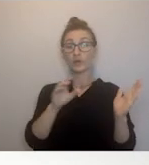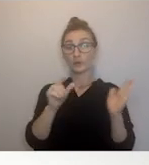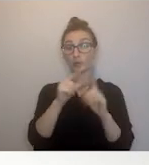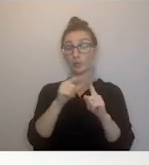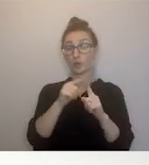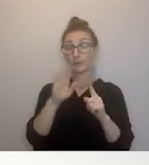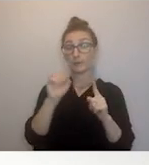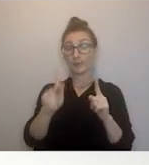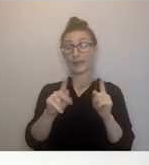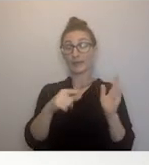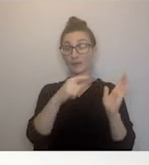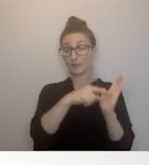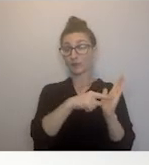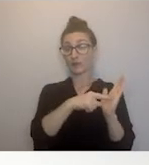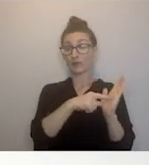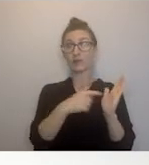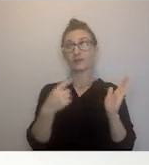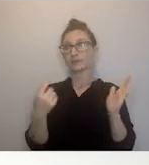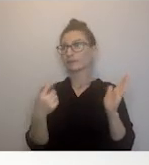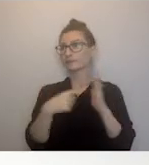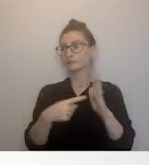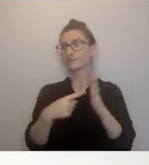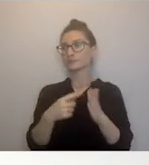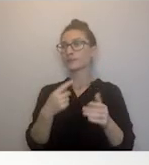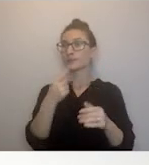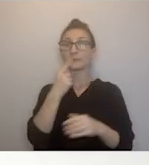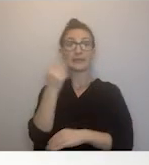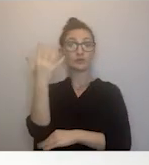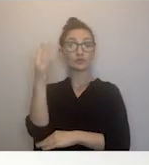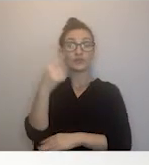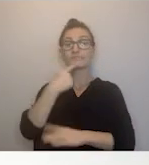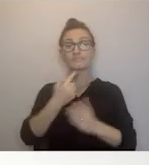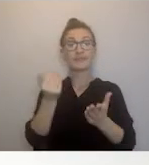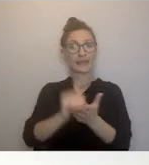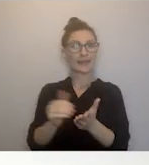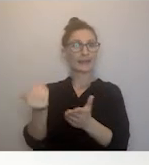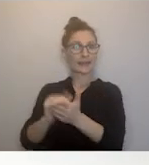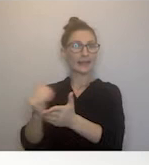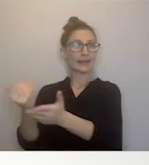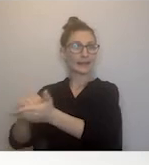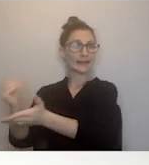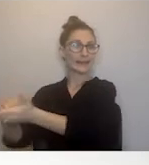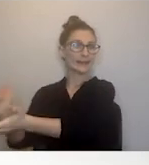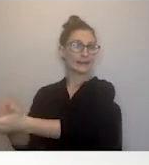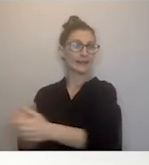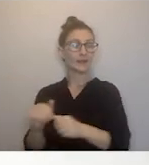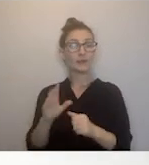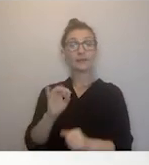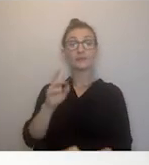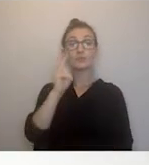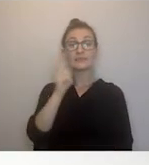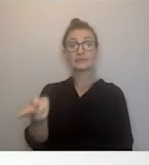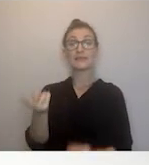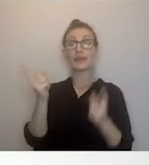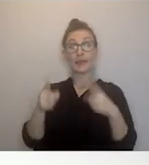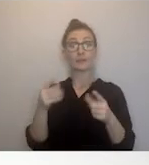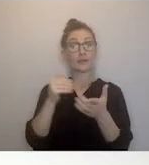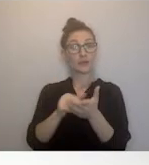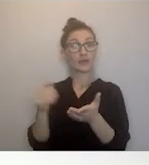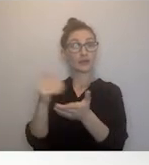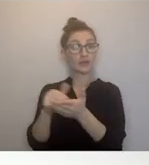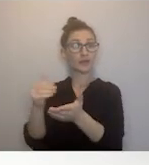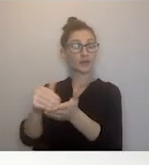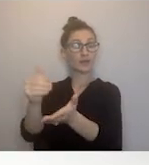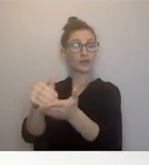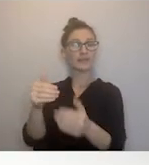if you're going to the word bank, and those words that people keep saying over and over and over again, the pink tree or the reflection of the stream, when you see